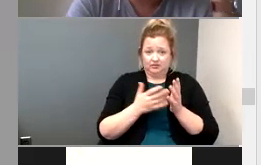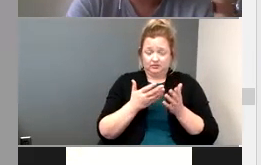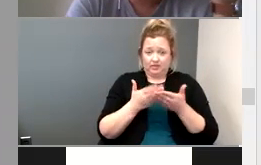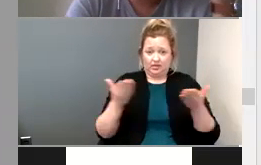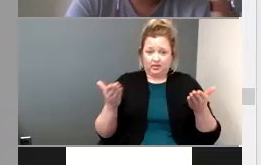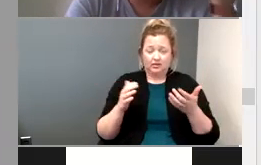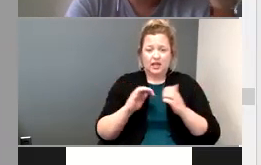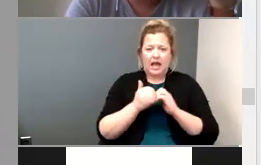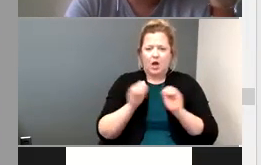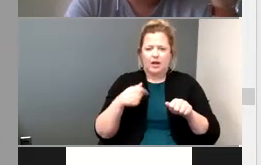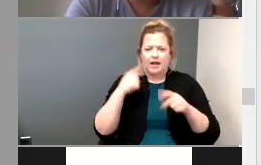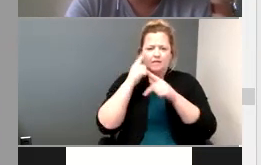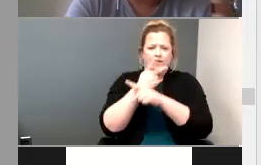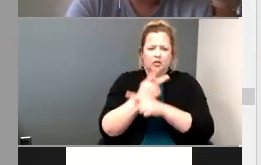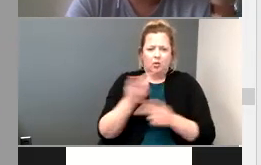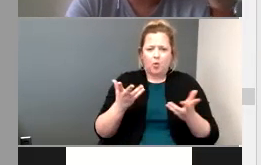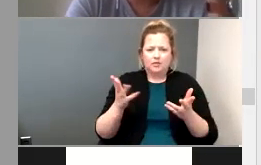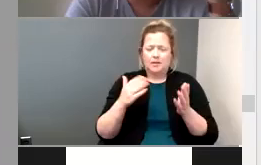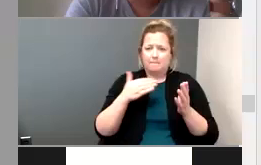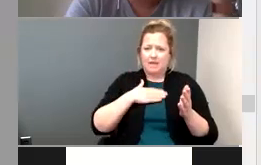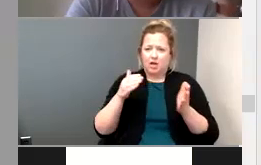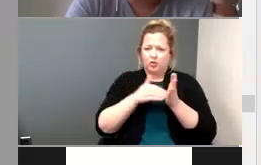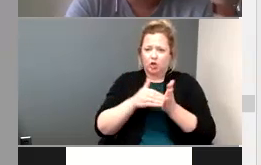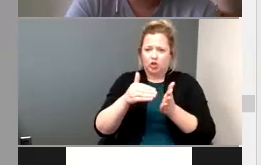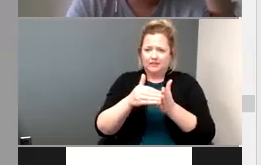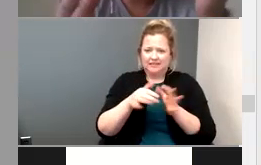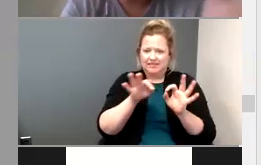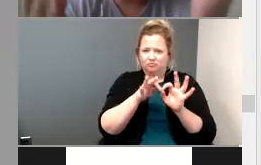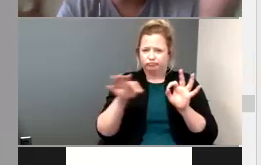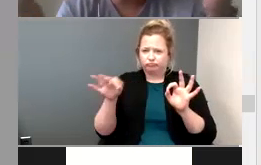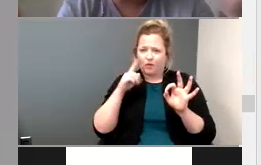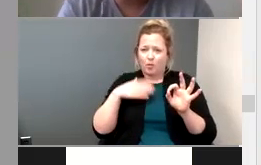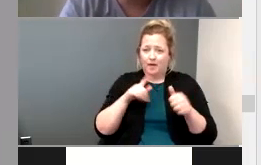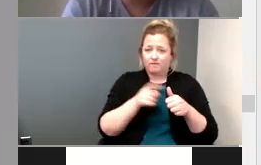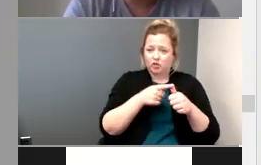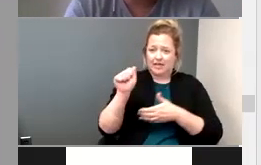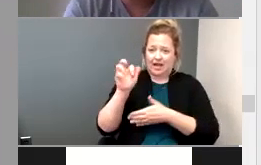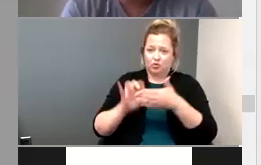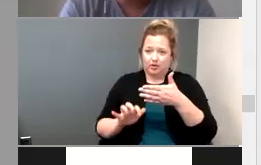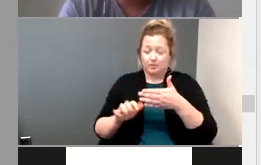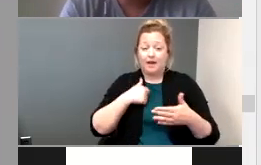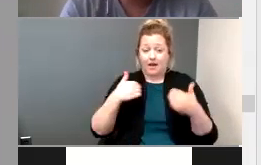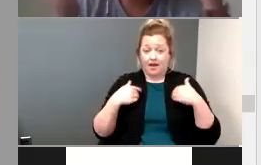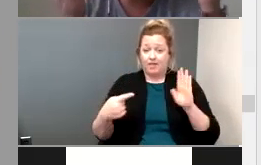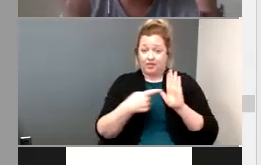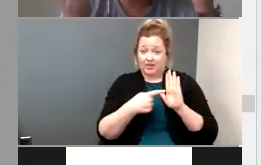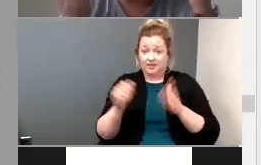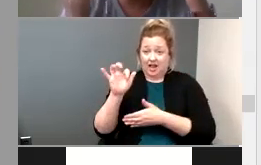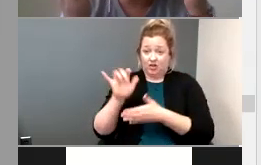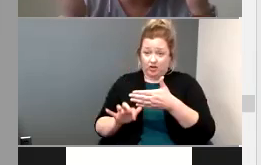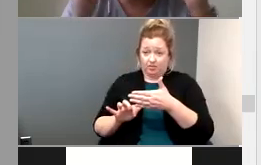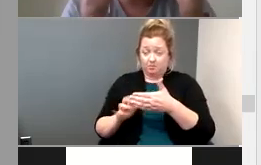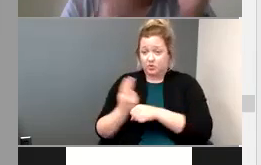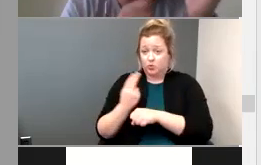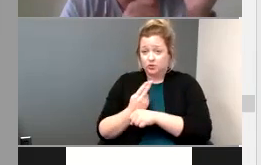my recurrence formulation of my particular algorithm? So I have this algorithm that does merge sort.